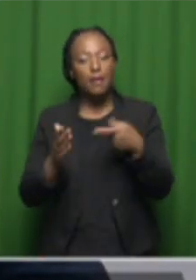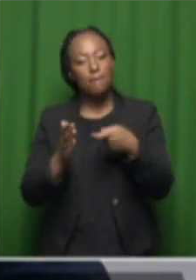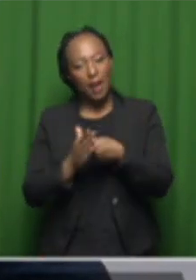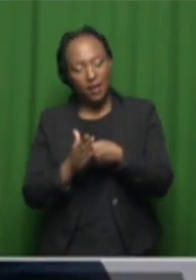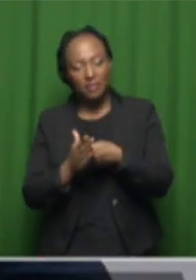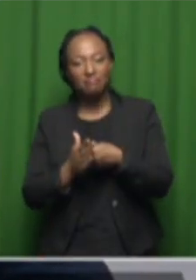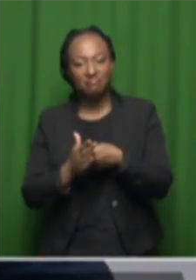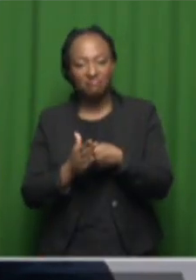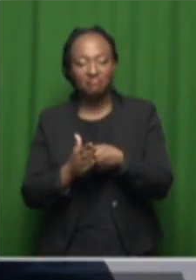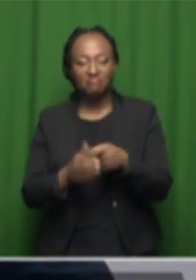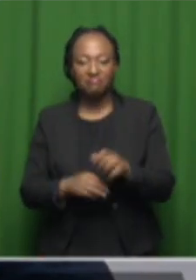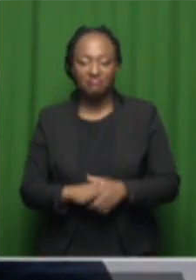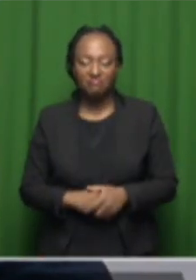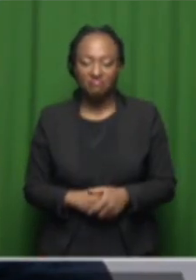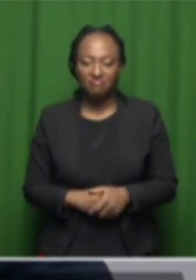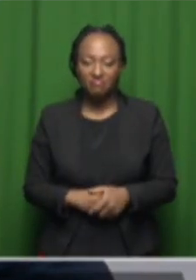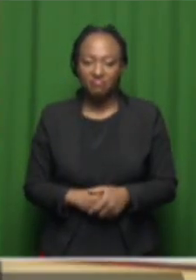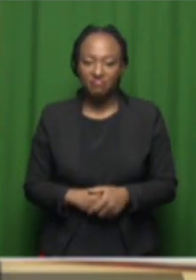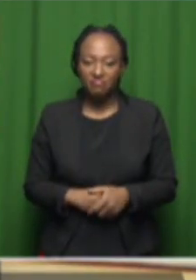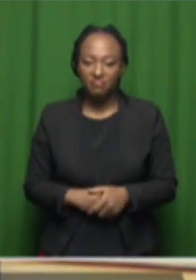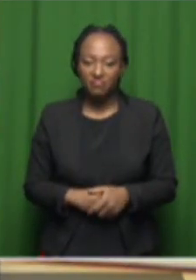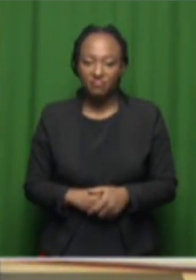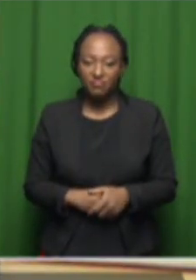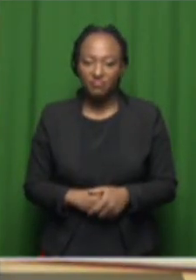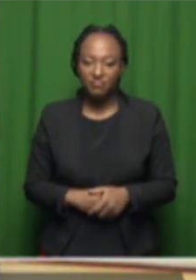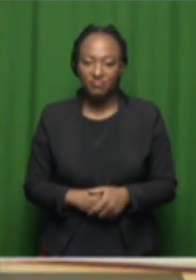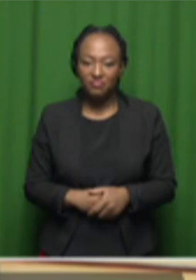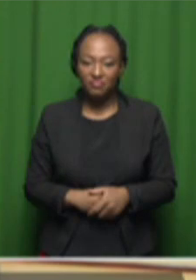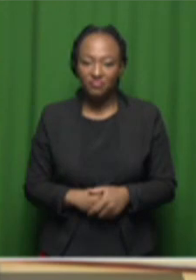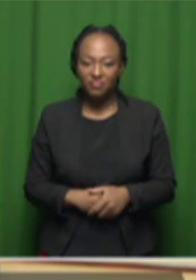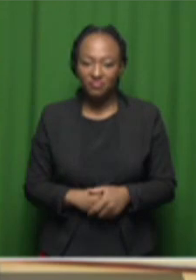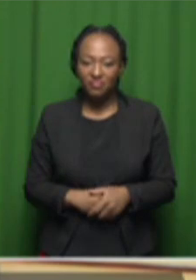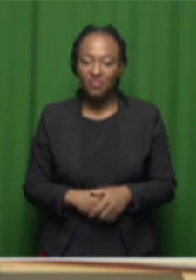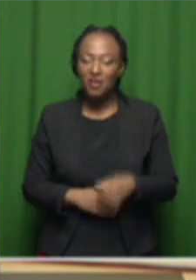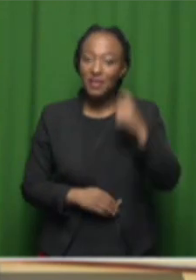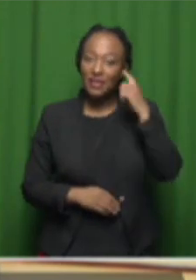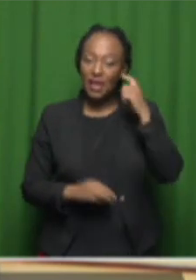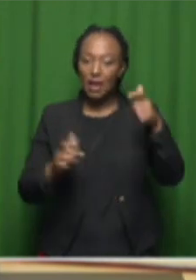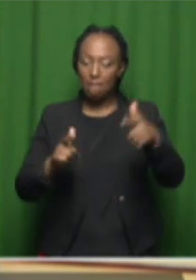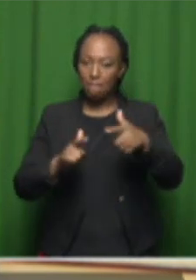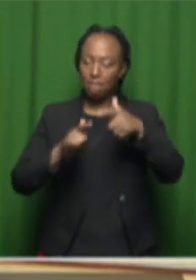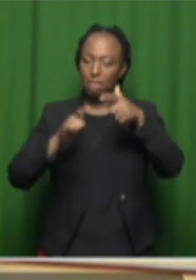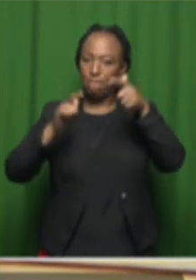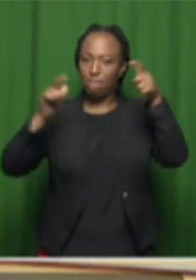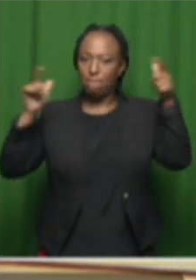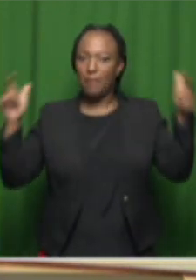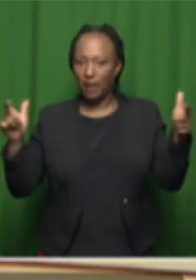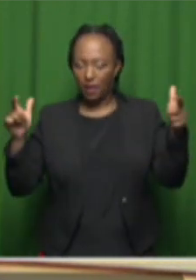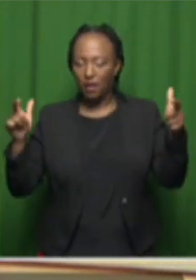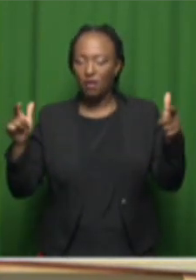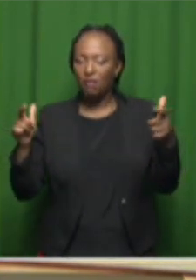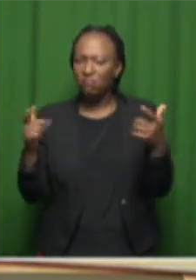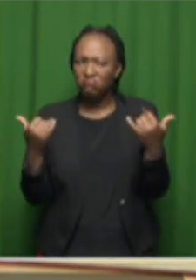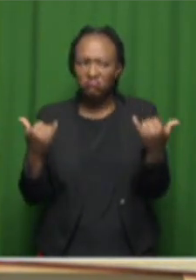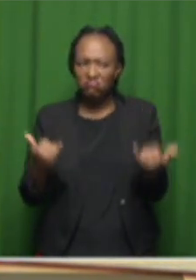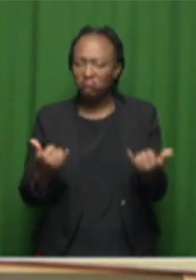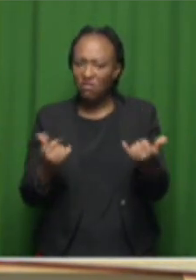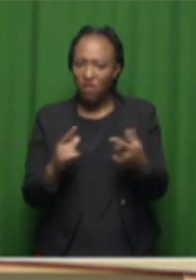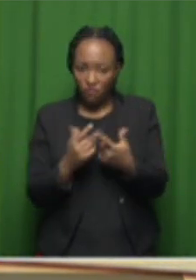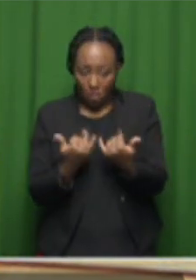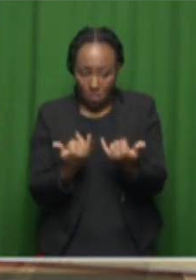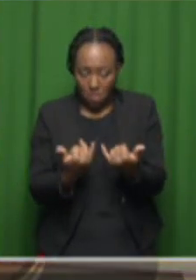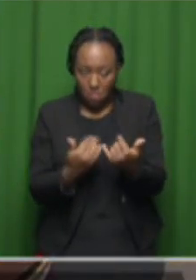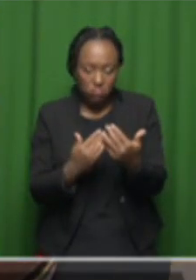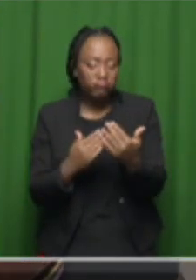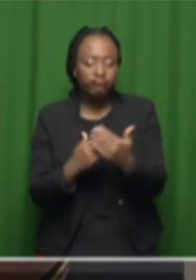luxury goods on the continent. If you're going to think bigger, better, bolder, grandiose as well, where to from here? What do you envision for